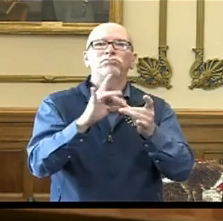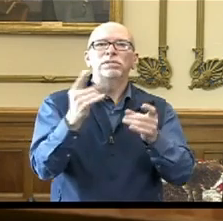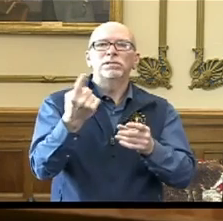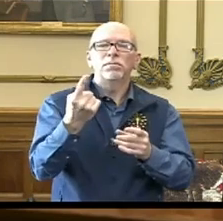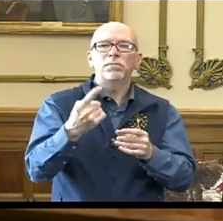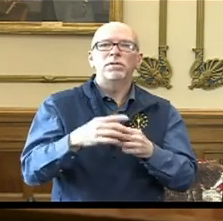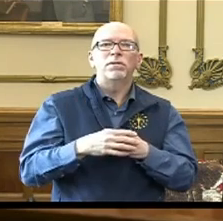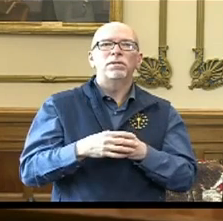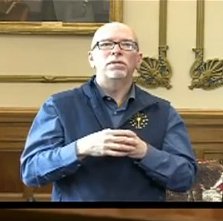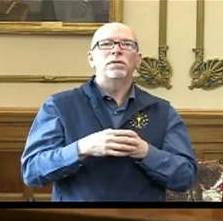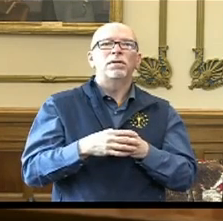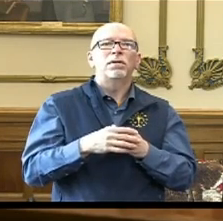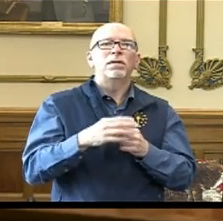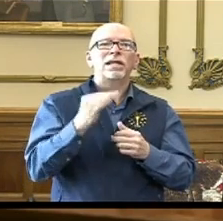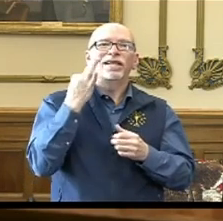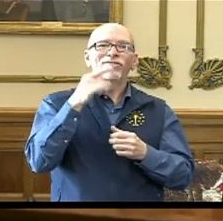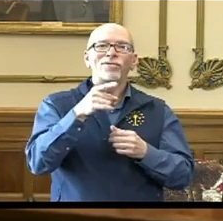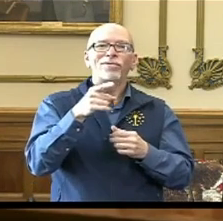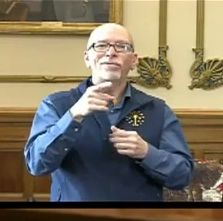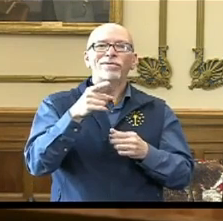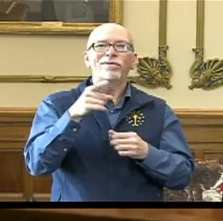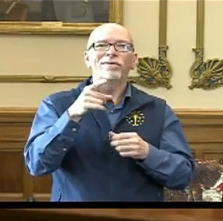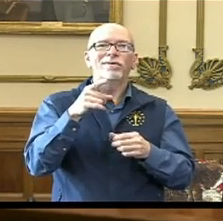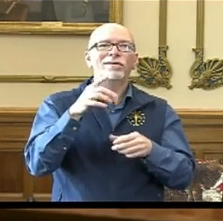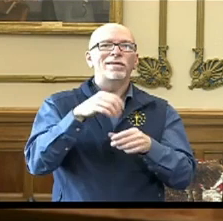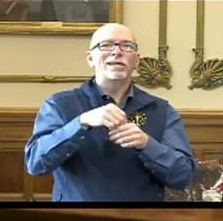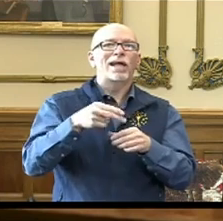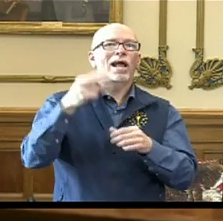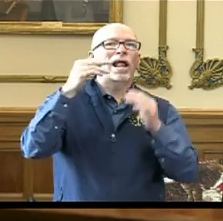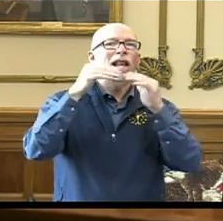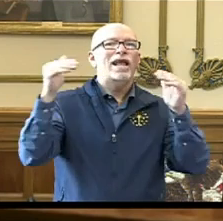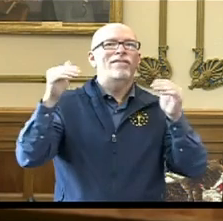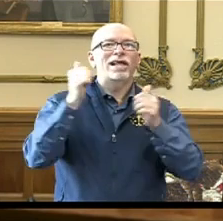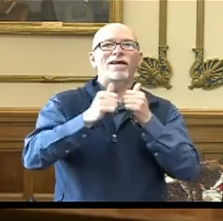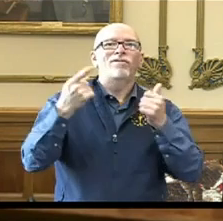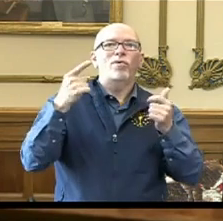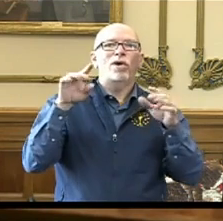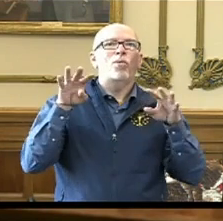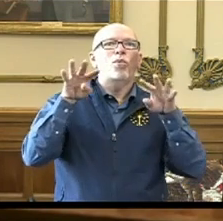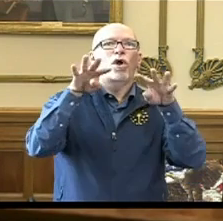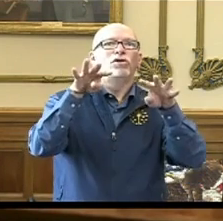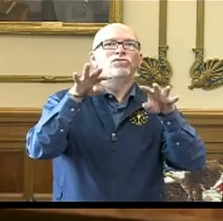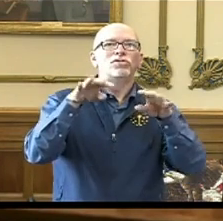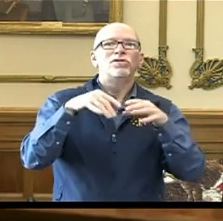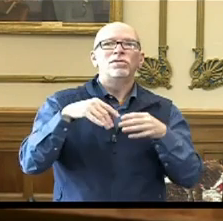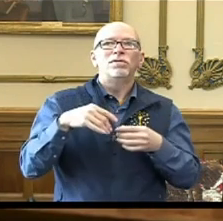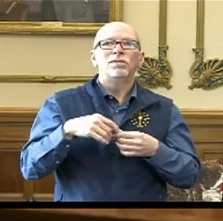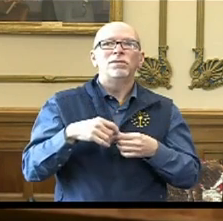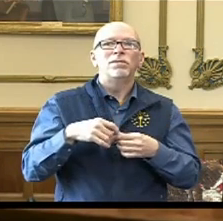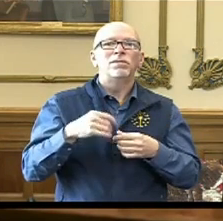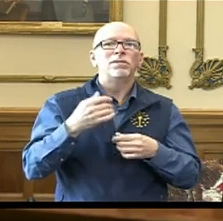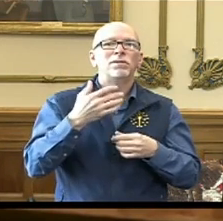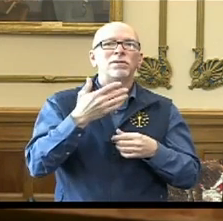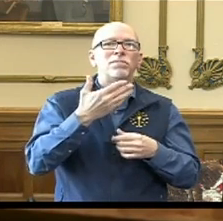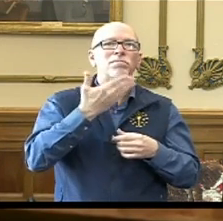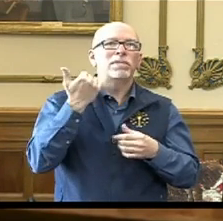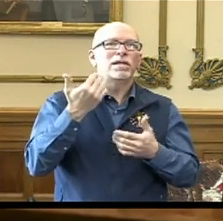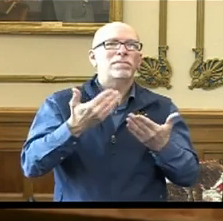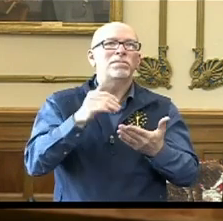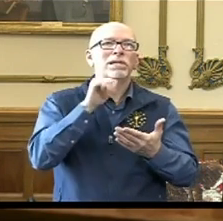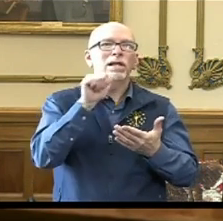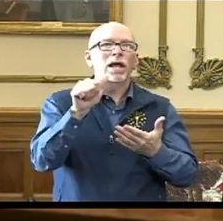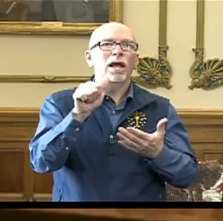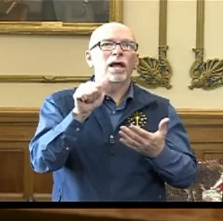and especially when you're at a high level where people watch, it's best probably not to